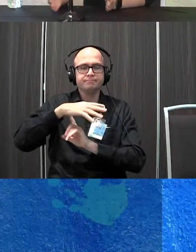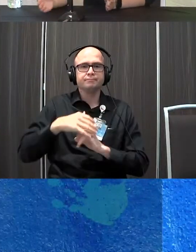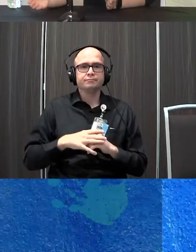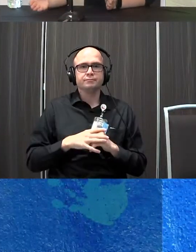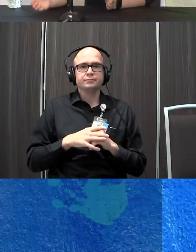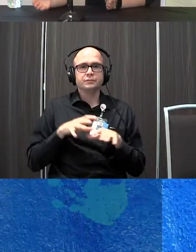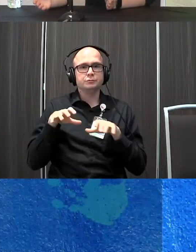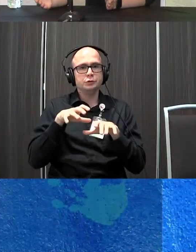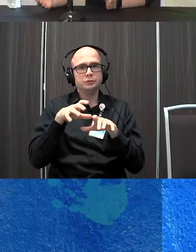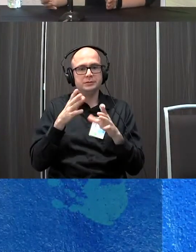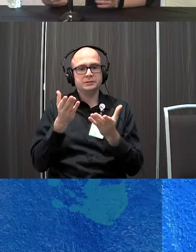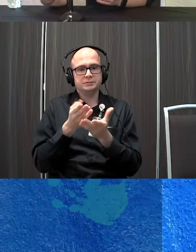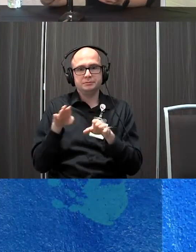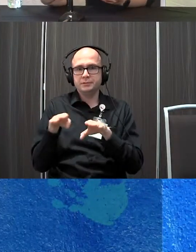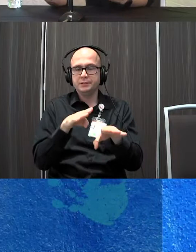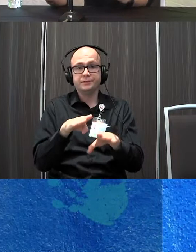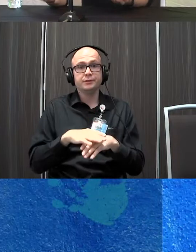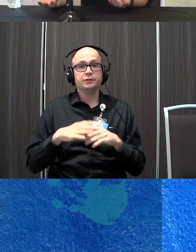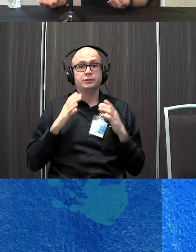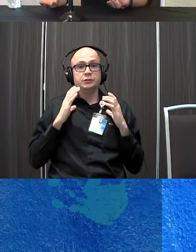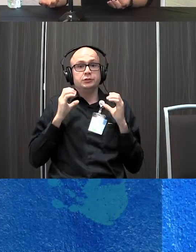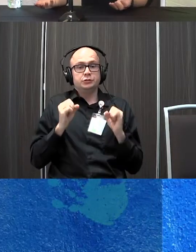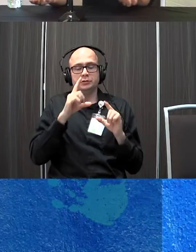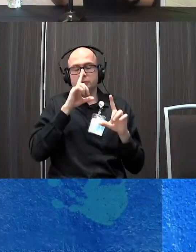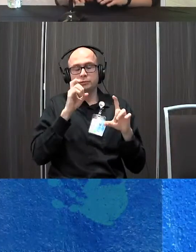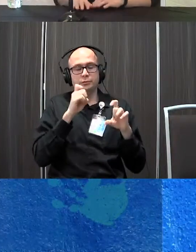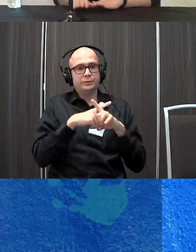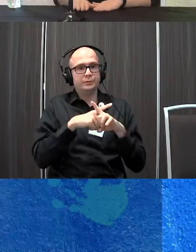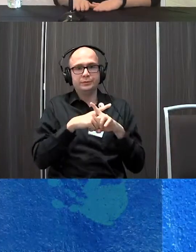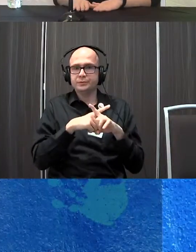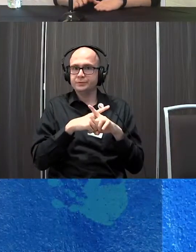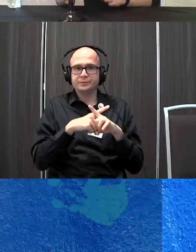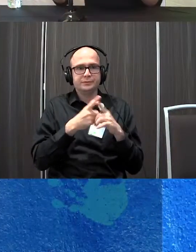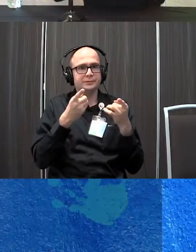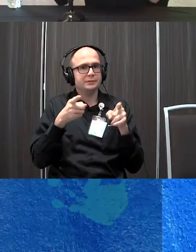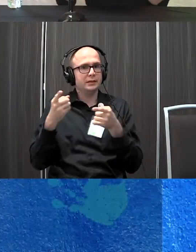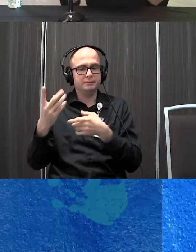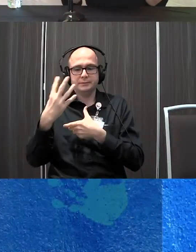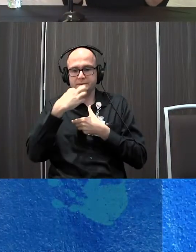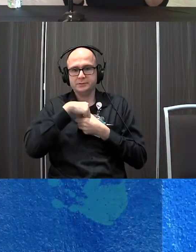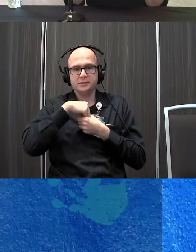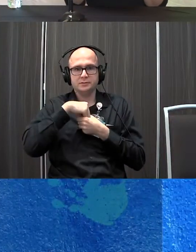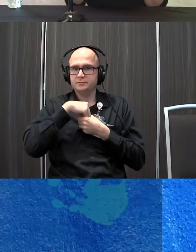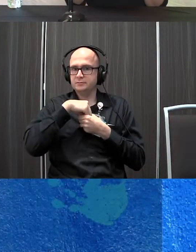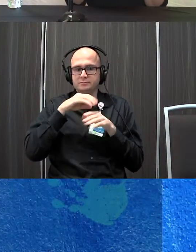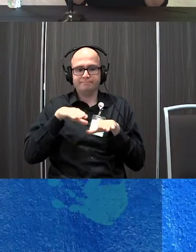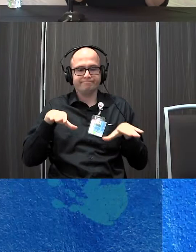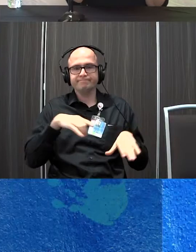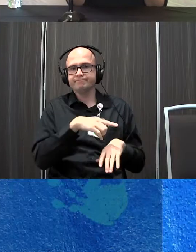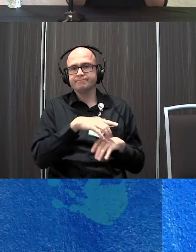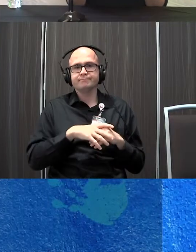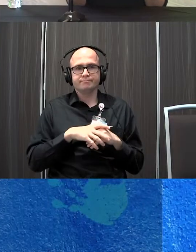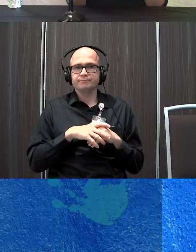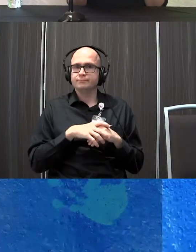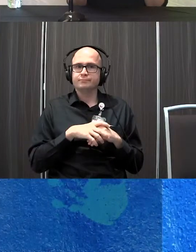from doing these specific behaviors. But charge is extremely complex and there's a lot going on inside these kids. So there's so